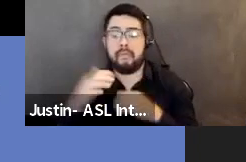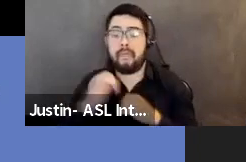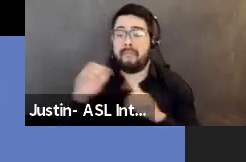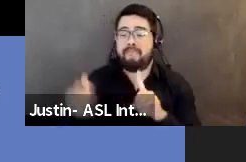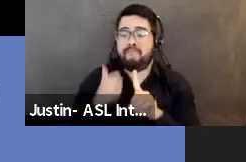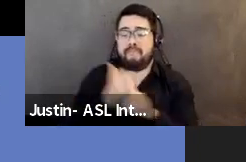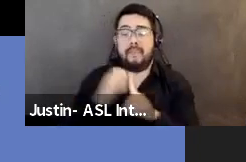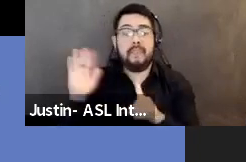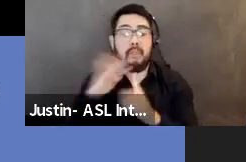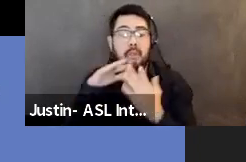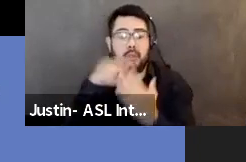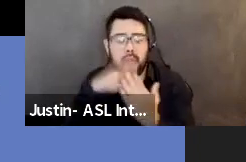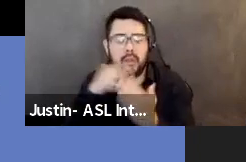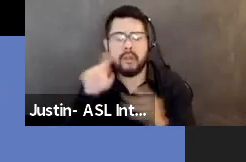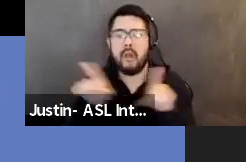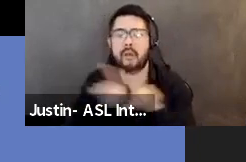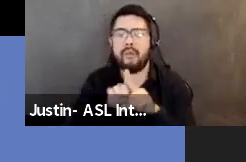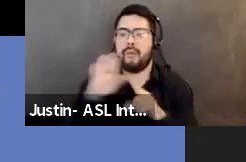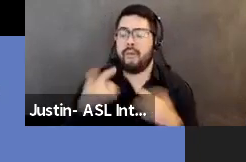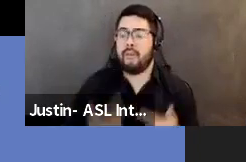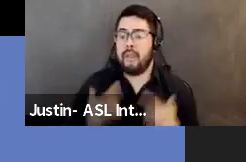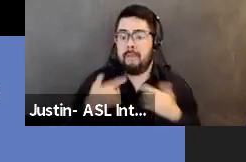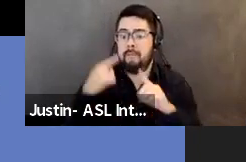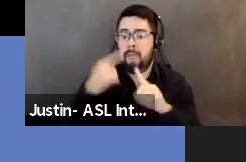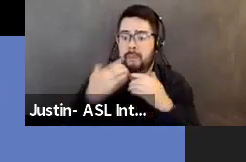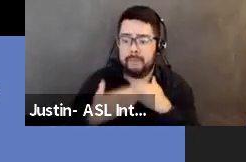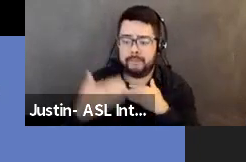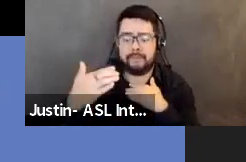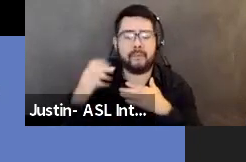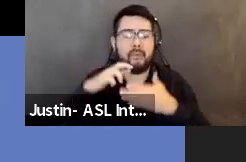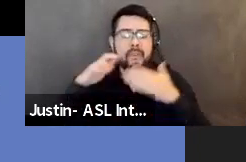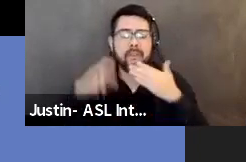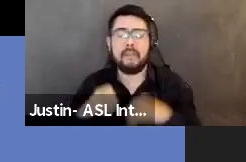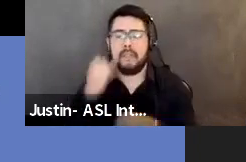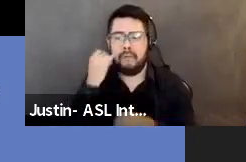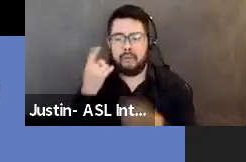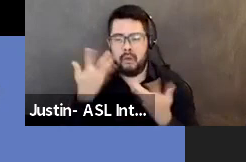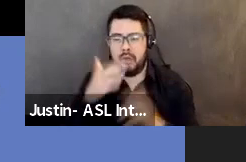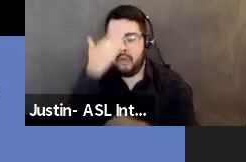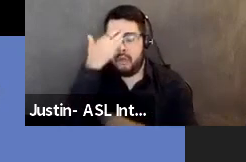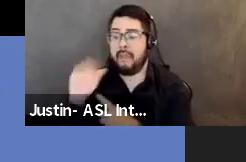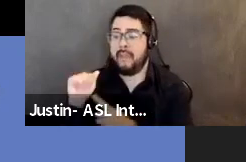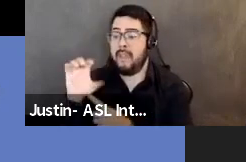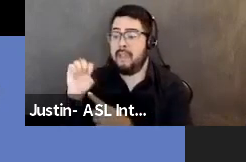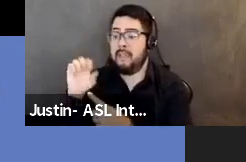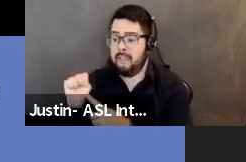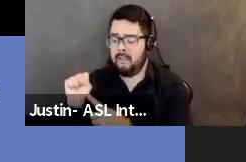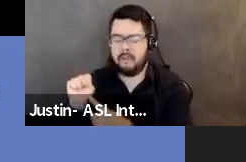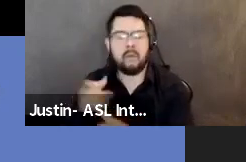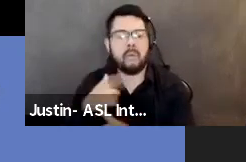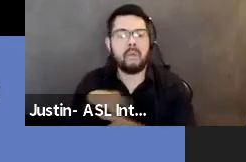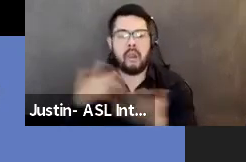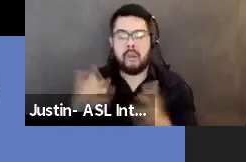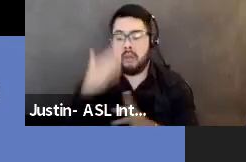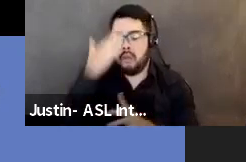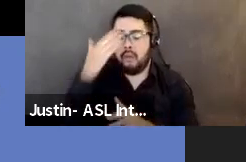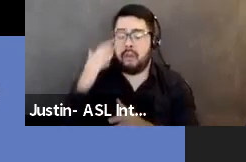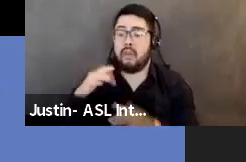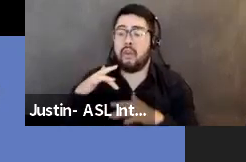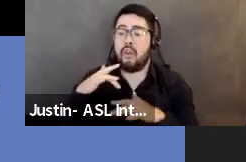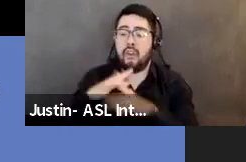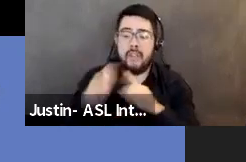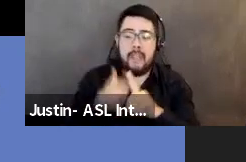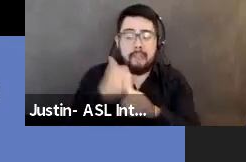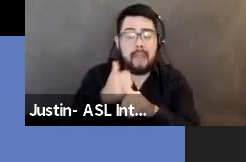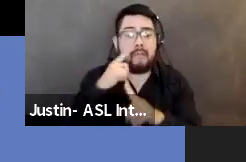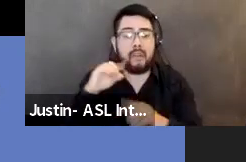learning and their life outcomes and so for those of you familiar with aces as adults we see the impact of early childhood and trauma